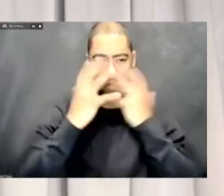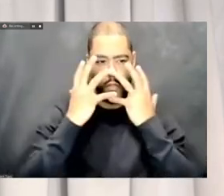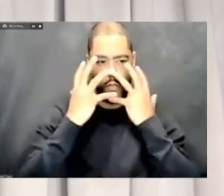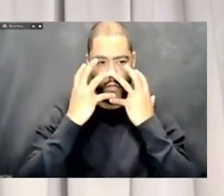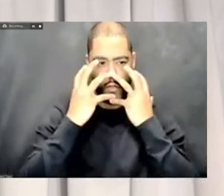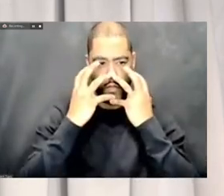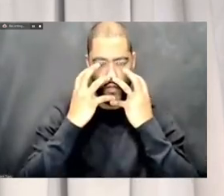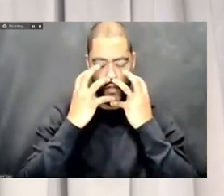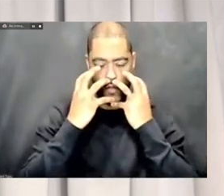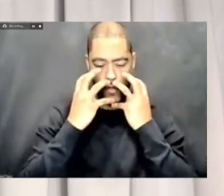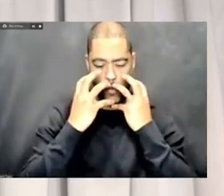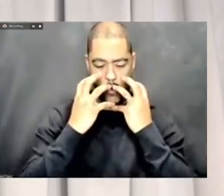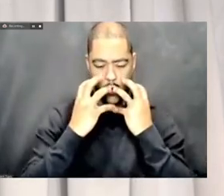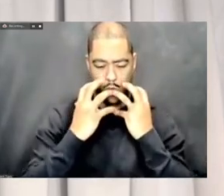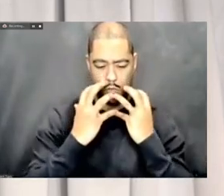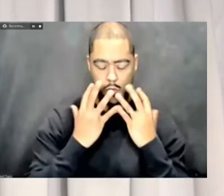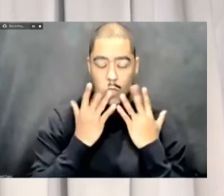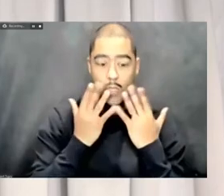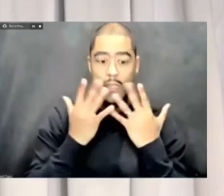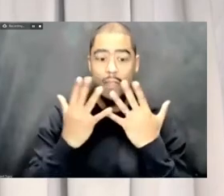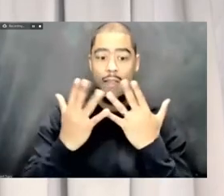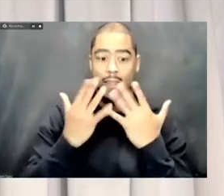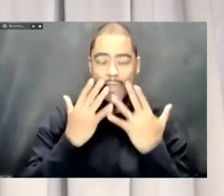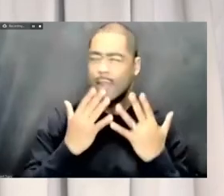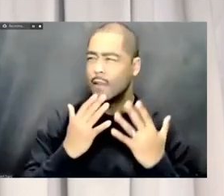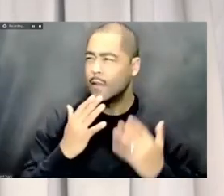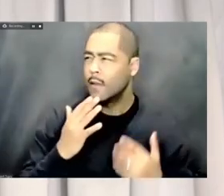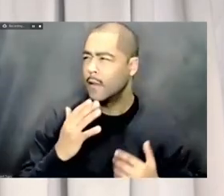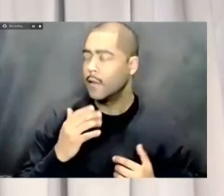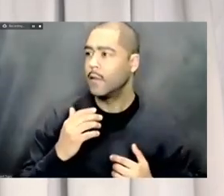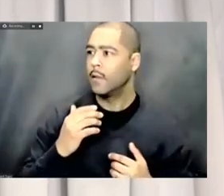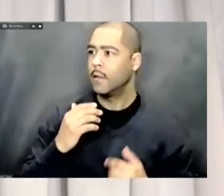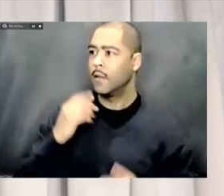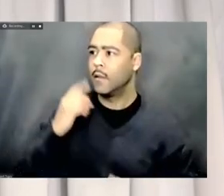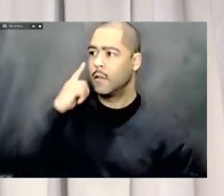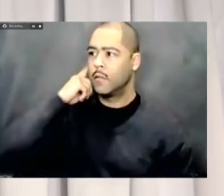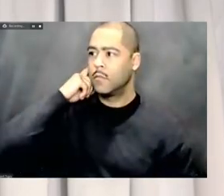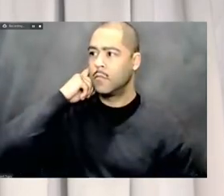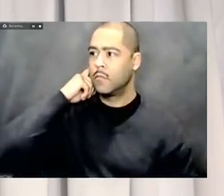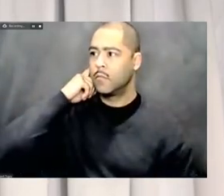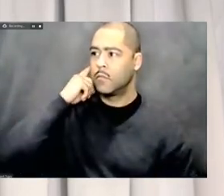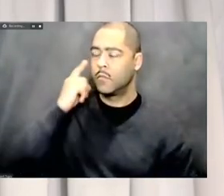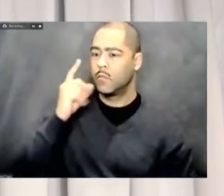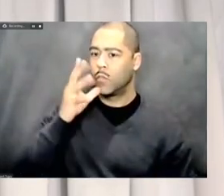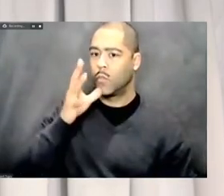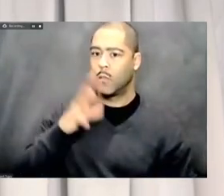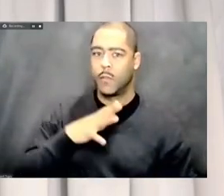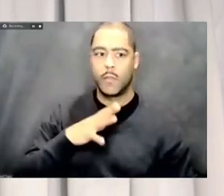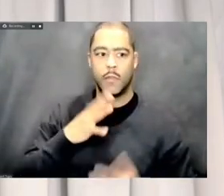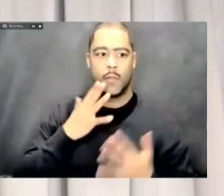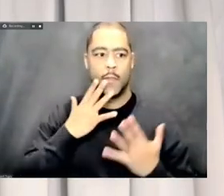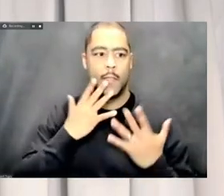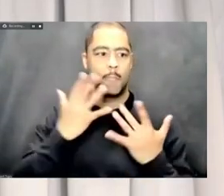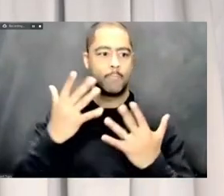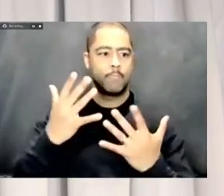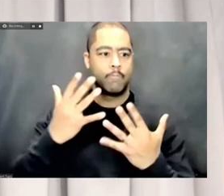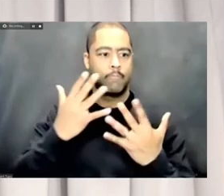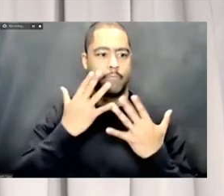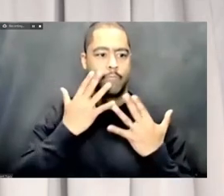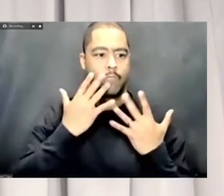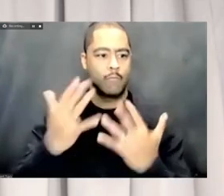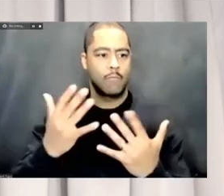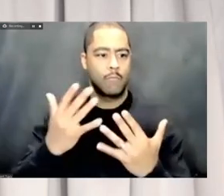taking me back down the vista of years, till I see a child